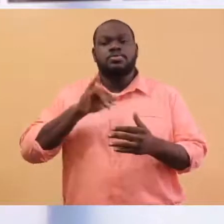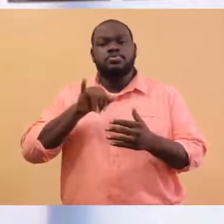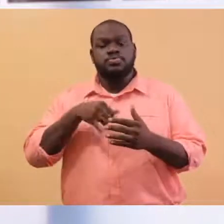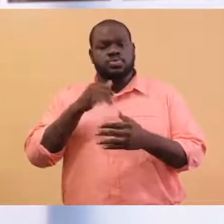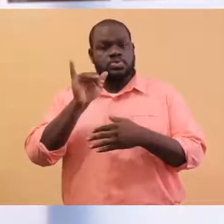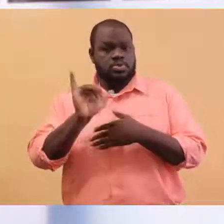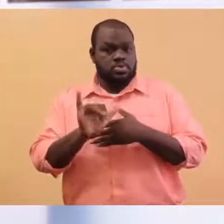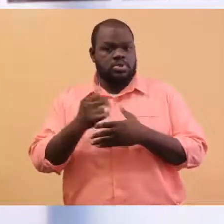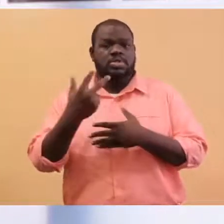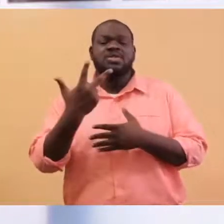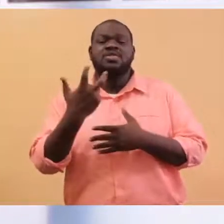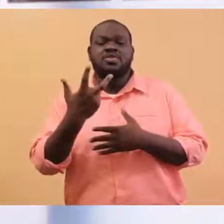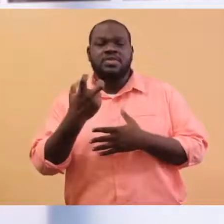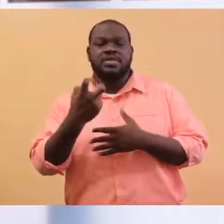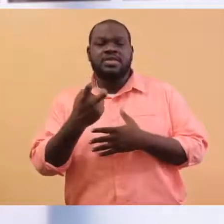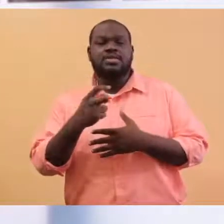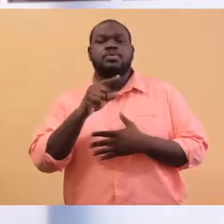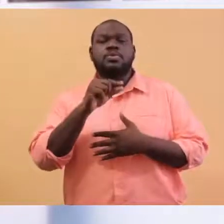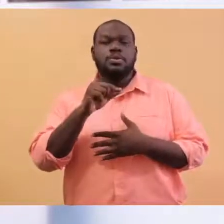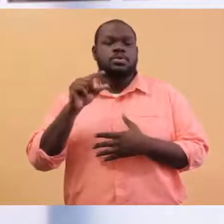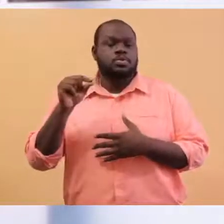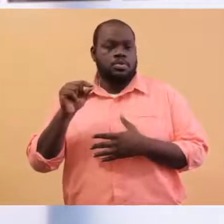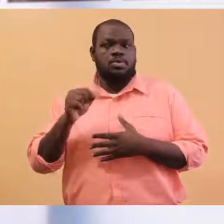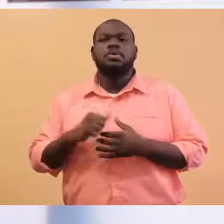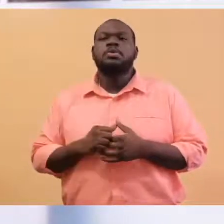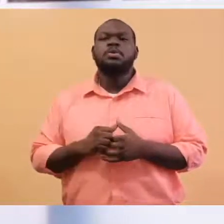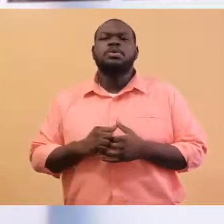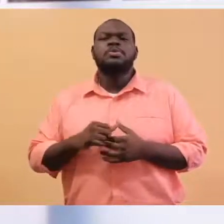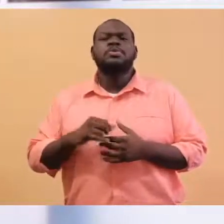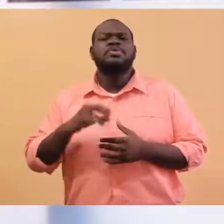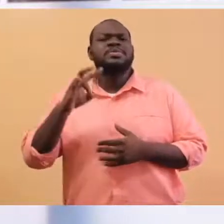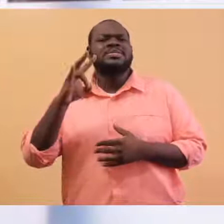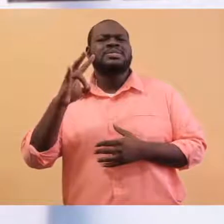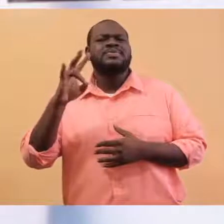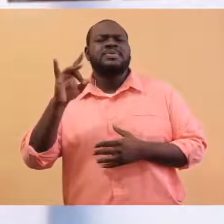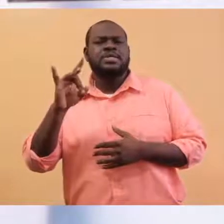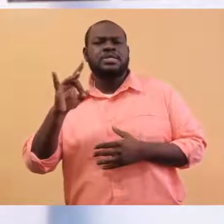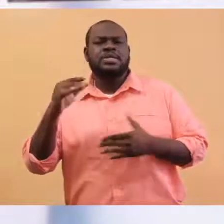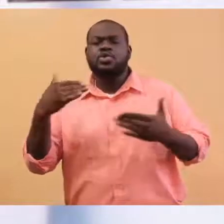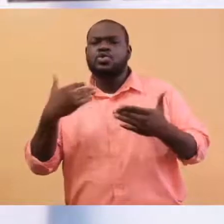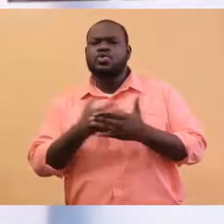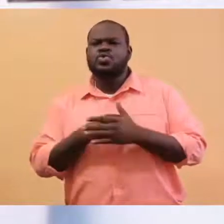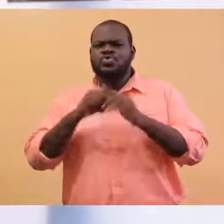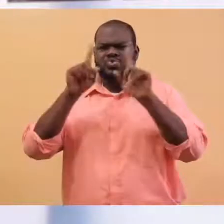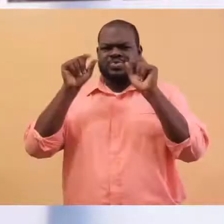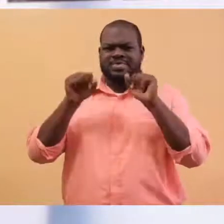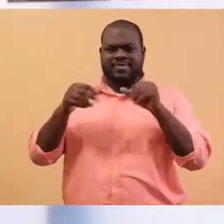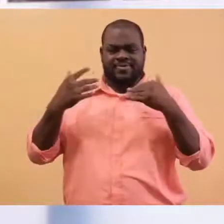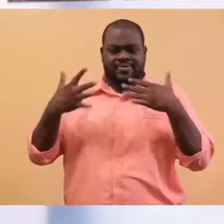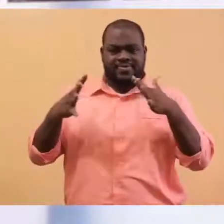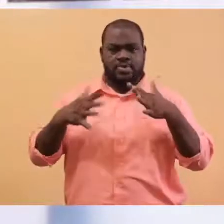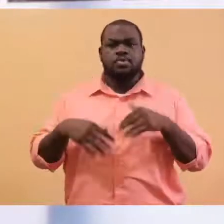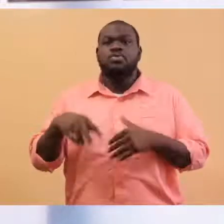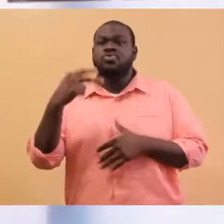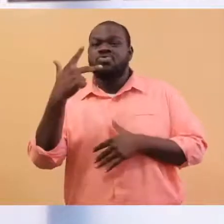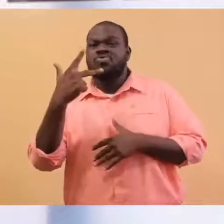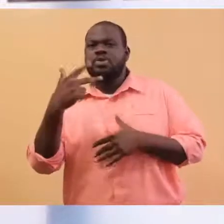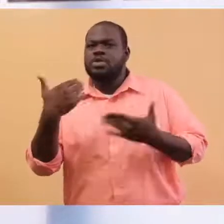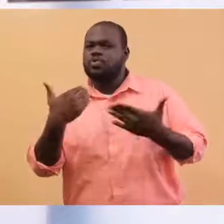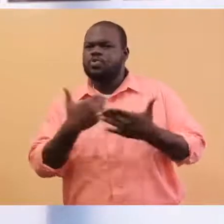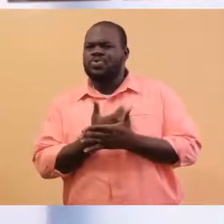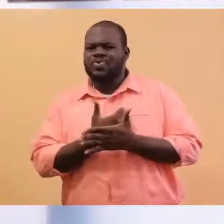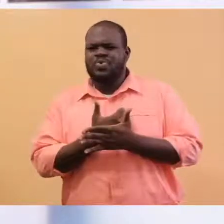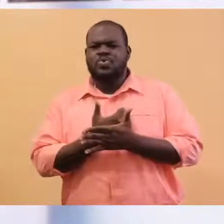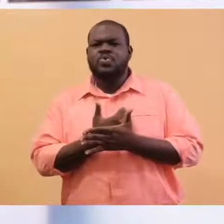13th, 2020, of the 78 new tests done, there have been 3 new cases, bringing